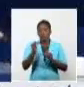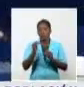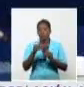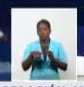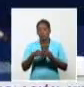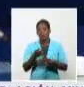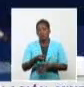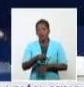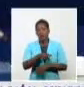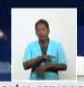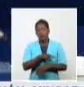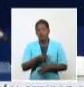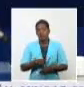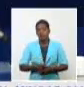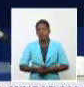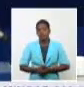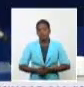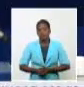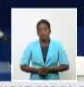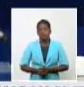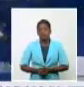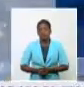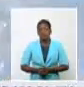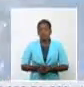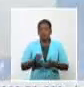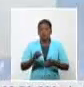1,293,607 confirmed cases,